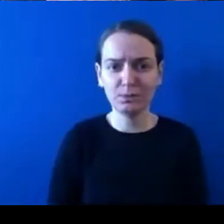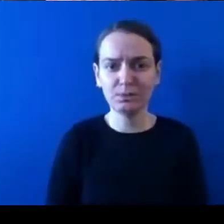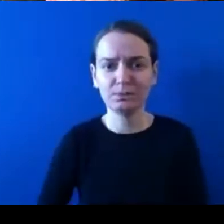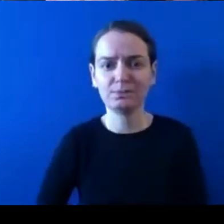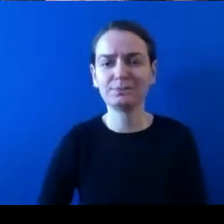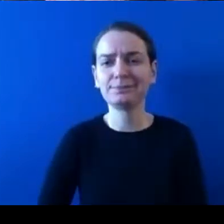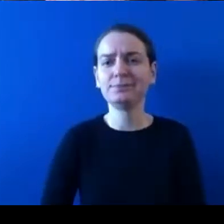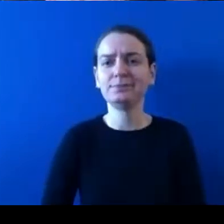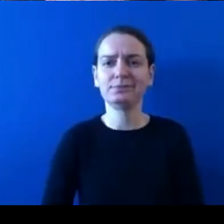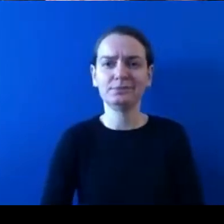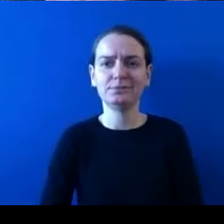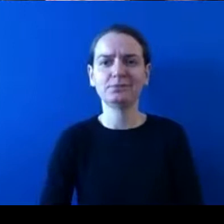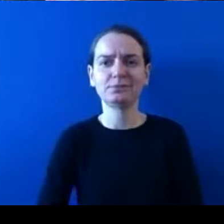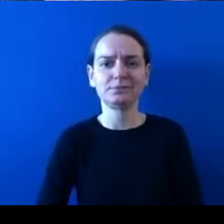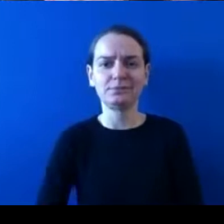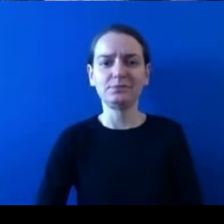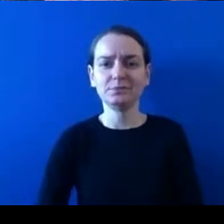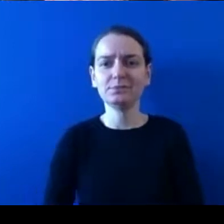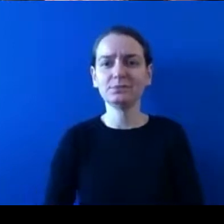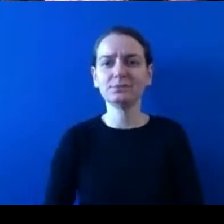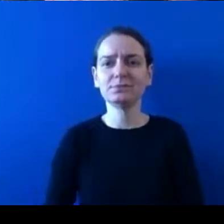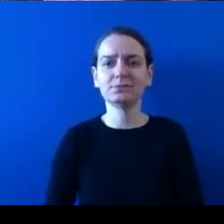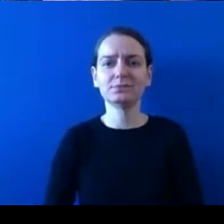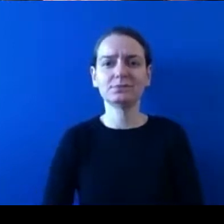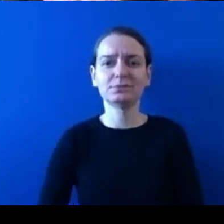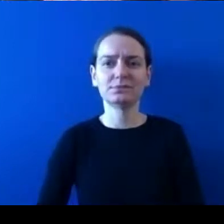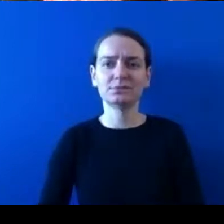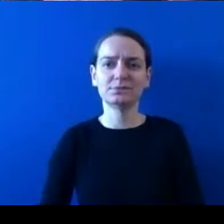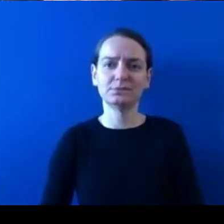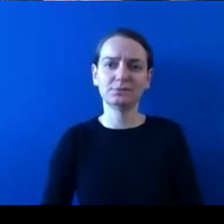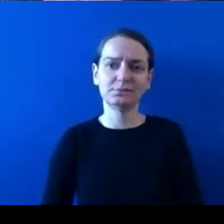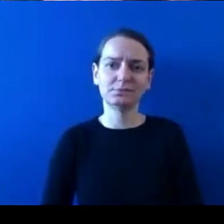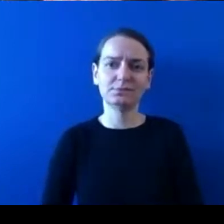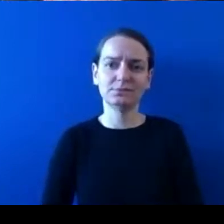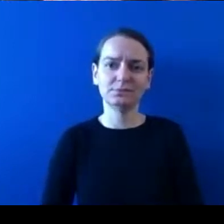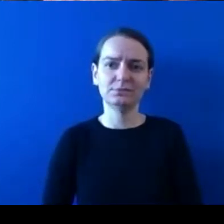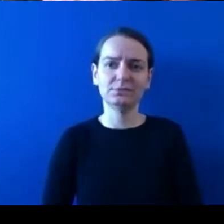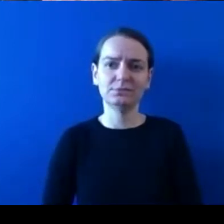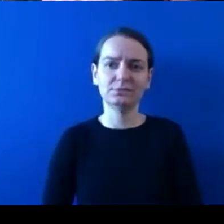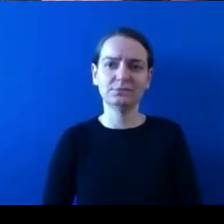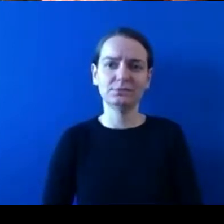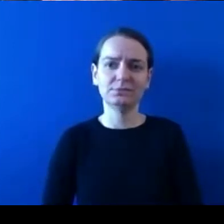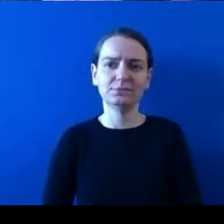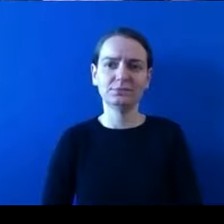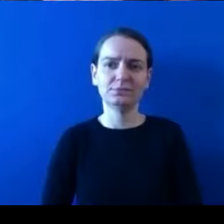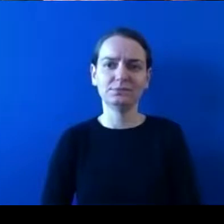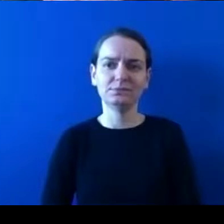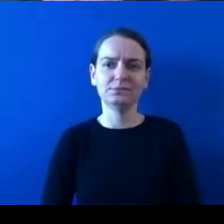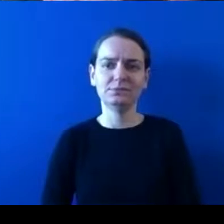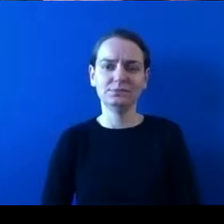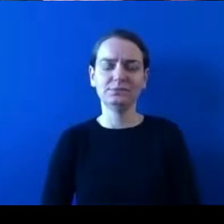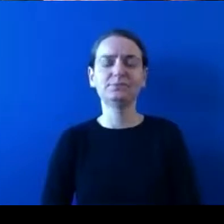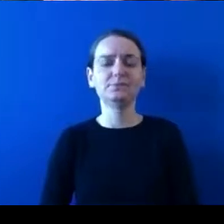environment in addition to teaching the dog the environment. Where if you have the dog before you go off